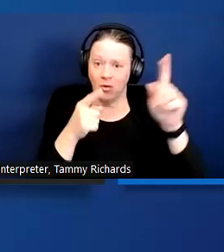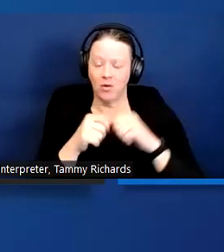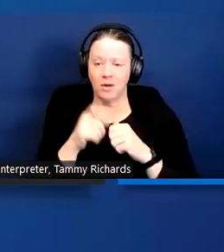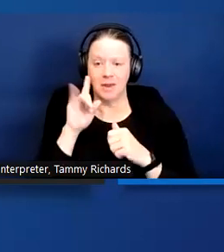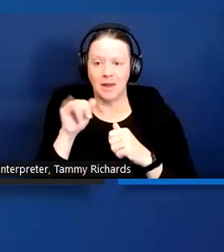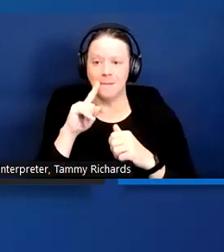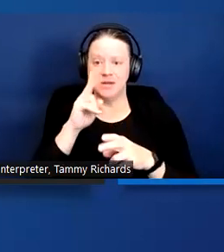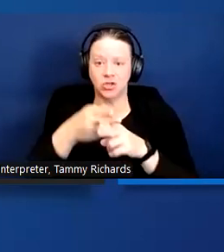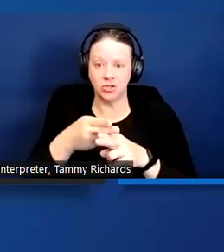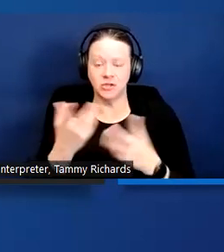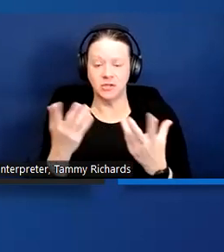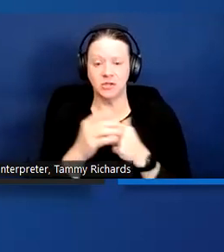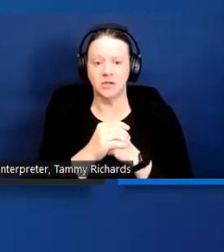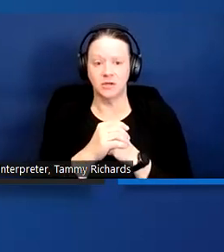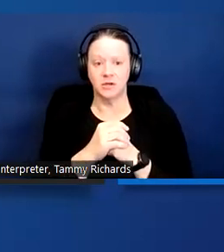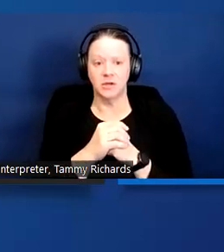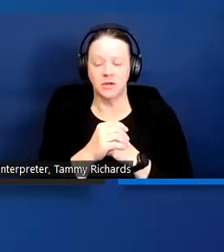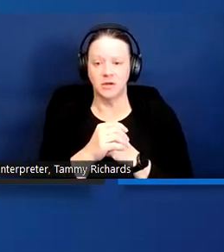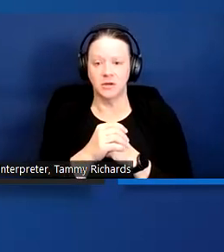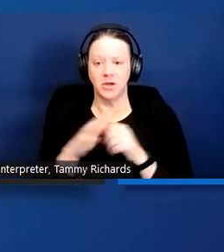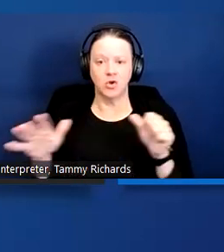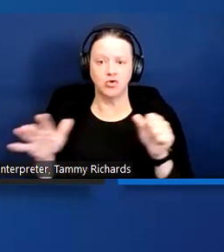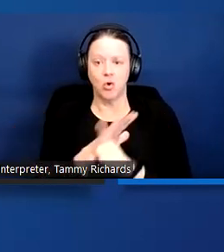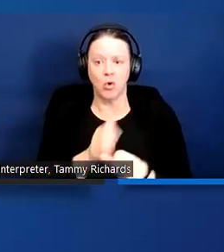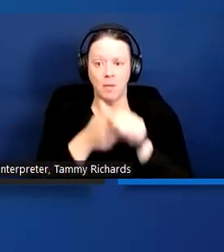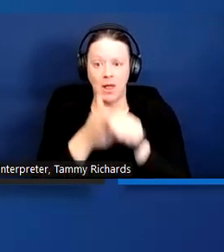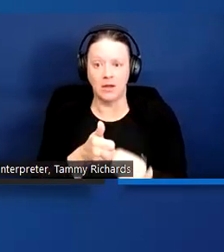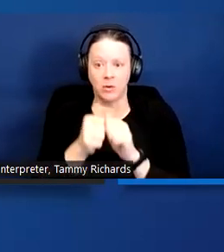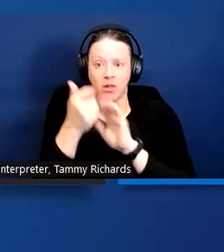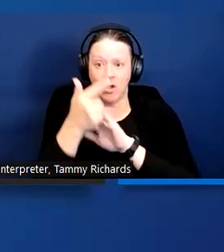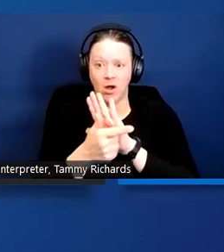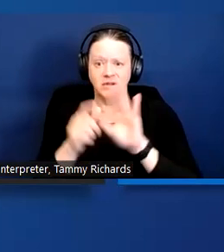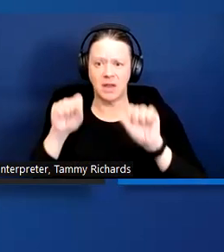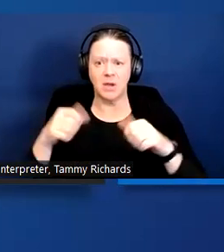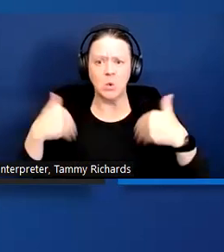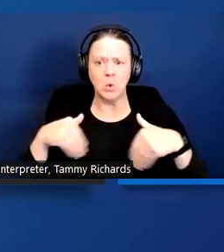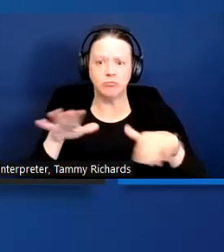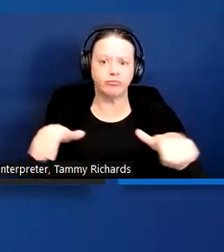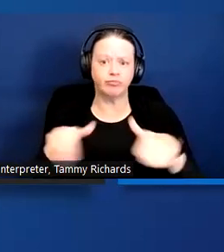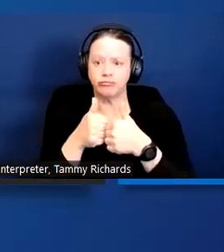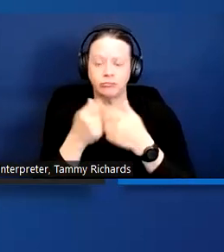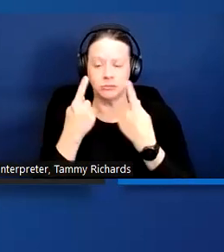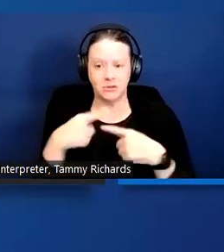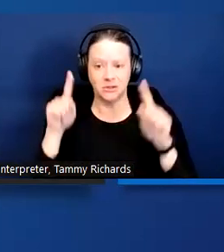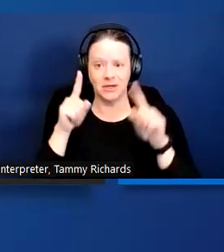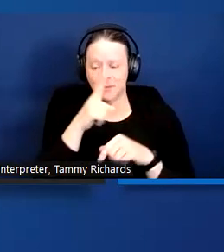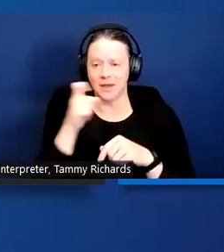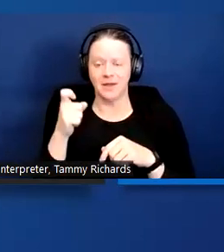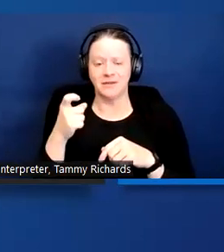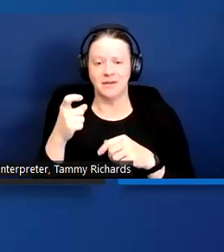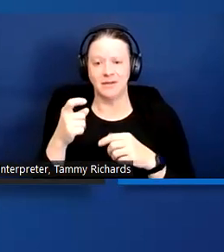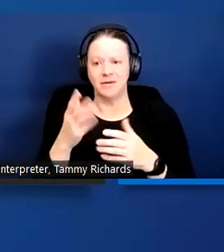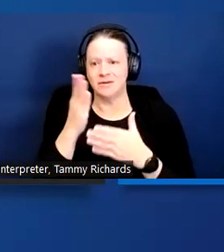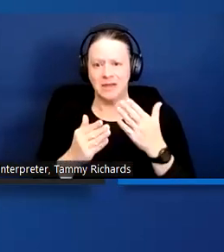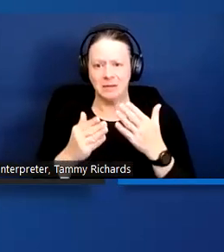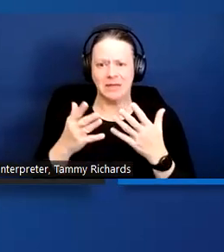mentioned, is that total compliance with these laws can be sometimes difficult to achieve since there's some